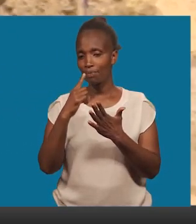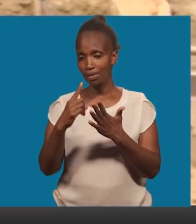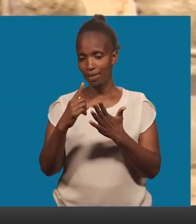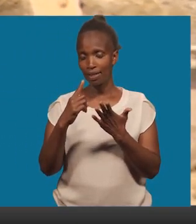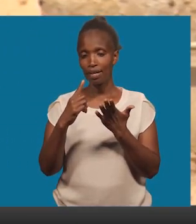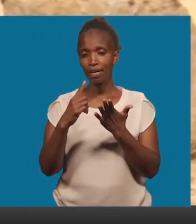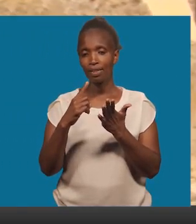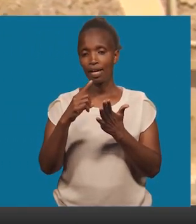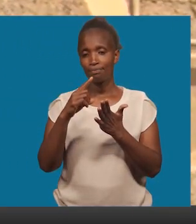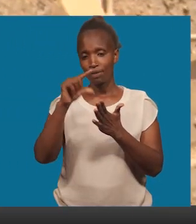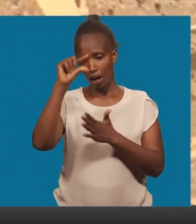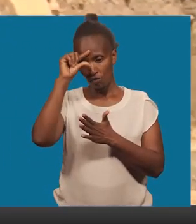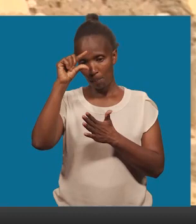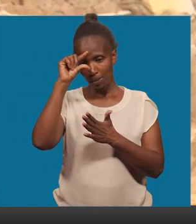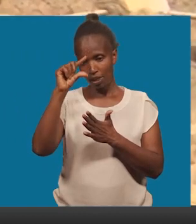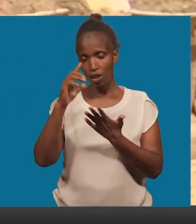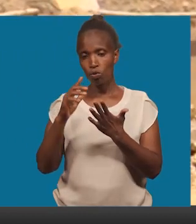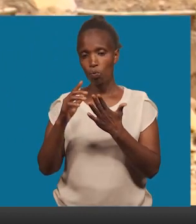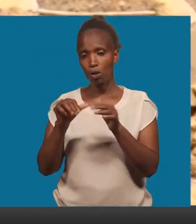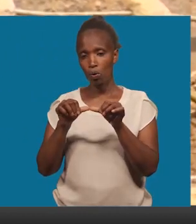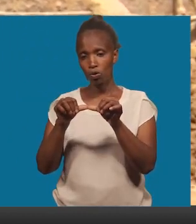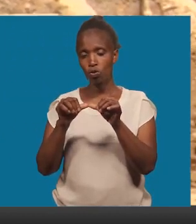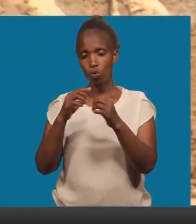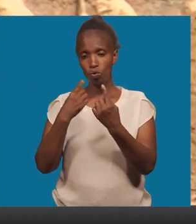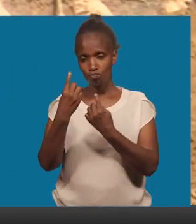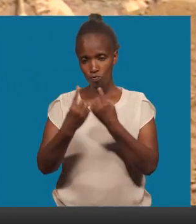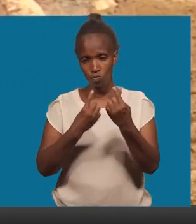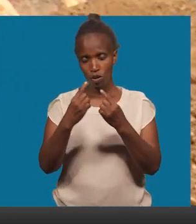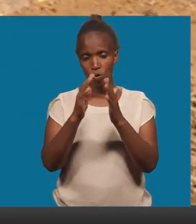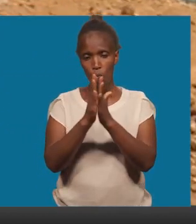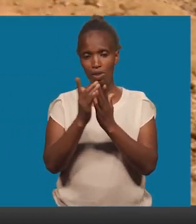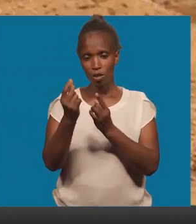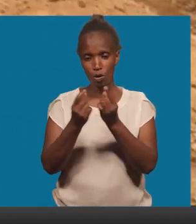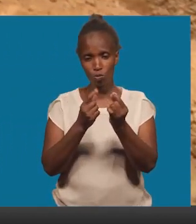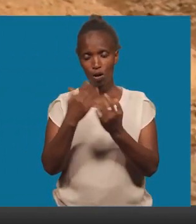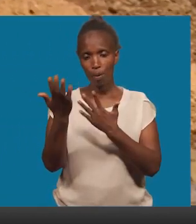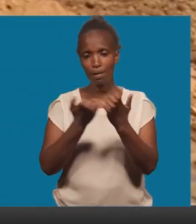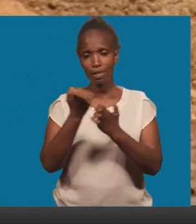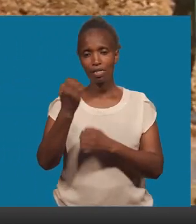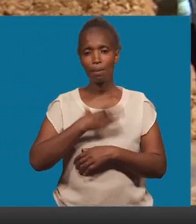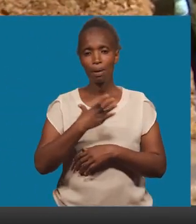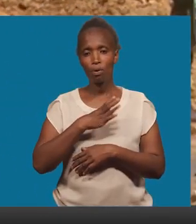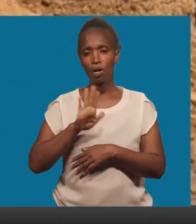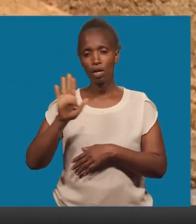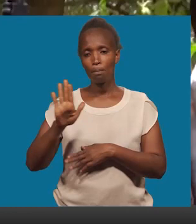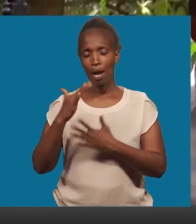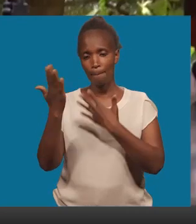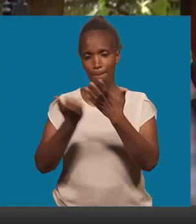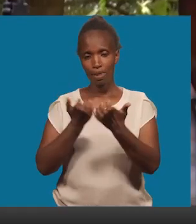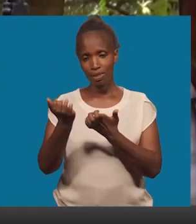serikali italainisha shughuli za wachimbaji madini wadogo kuambatana na mwongozo mpya katika wizara